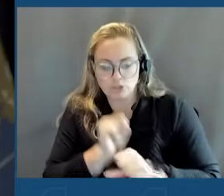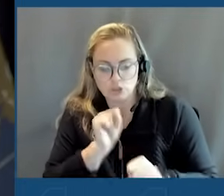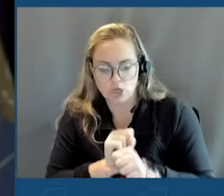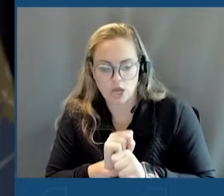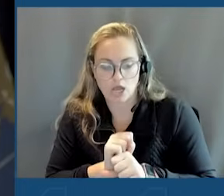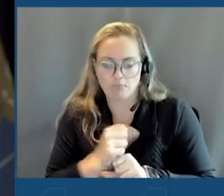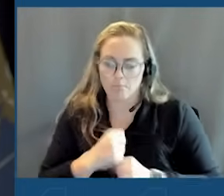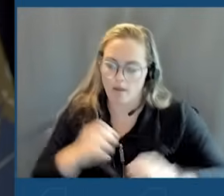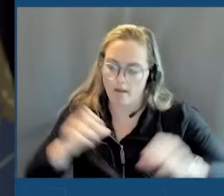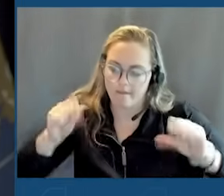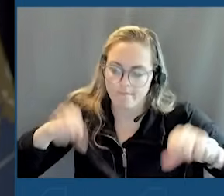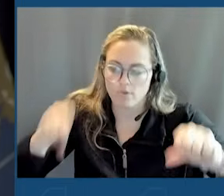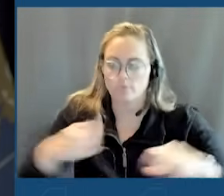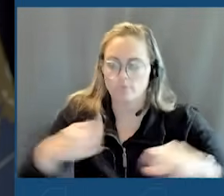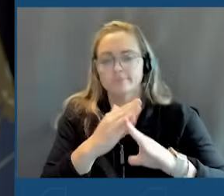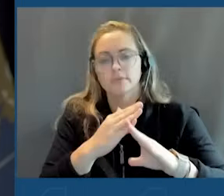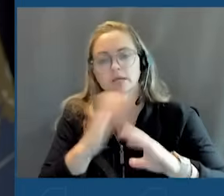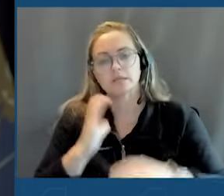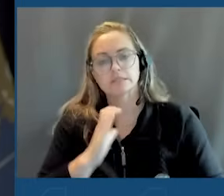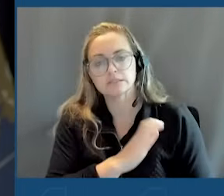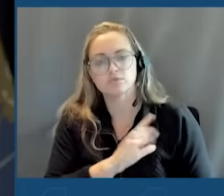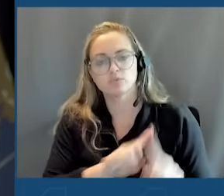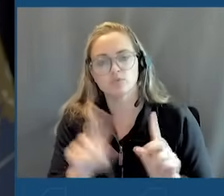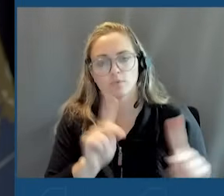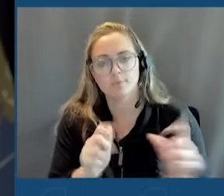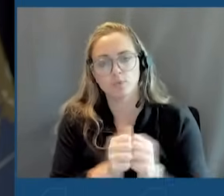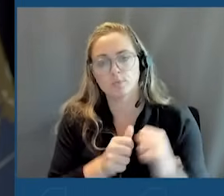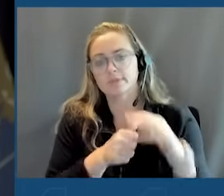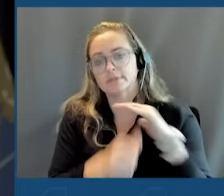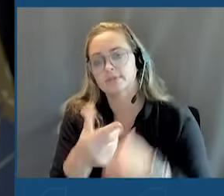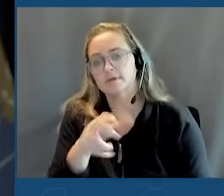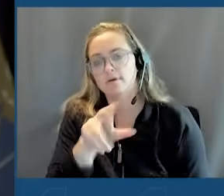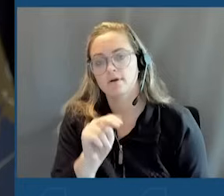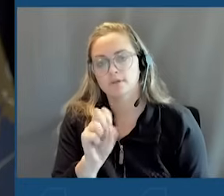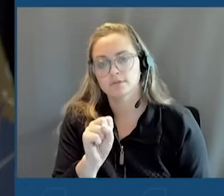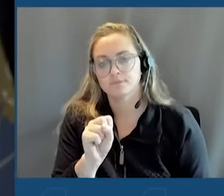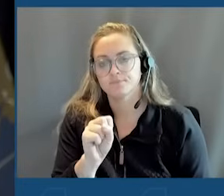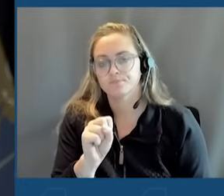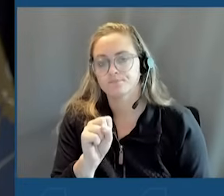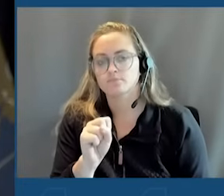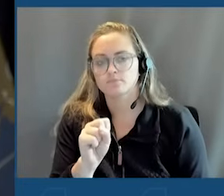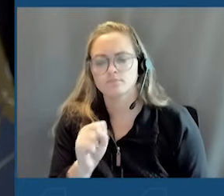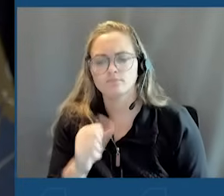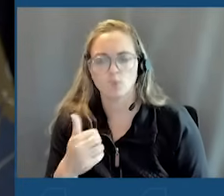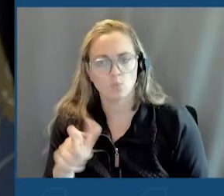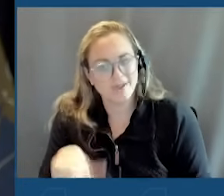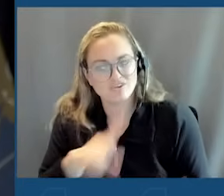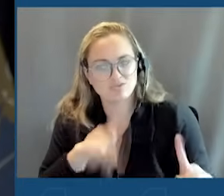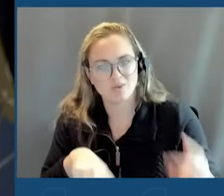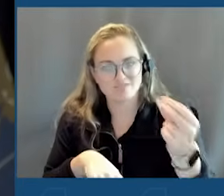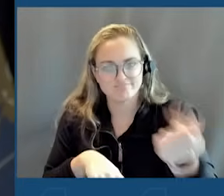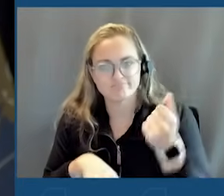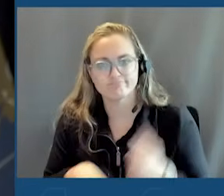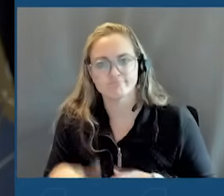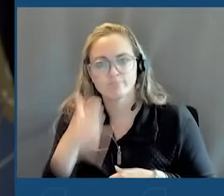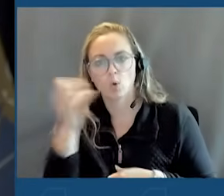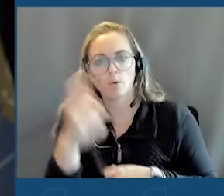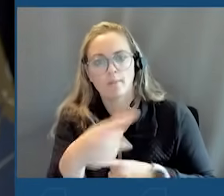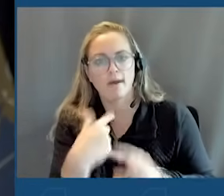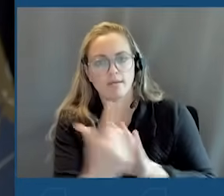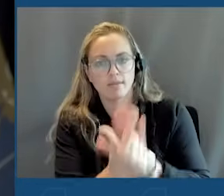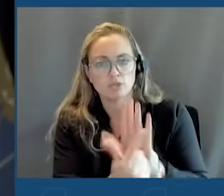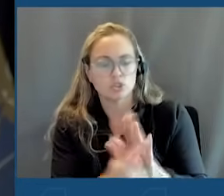our citizens from individuals with concealed carry guns. We had to respond quickly. We called back the legislature.